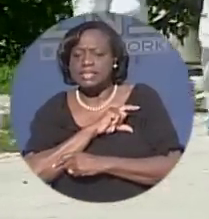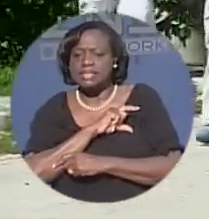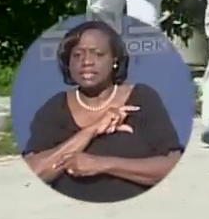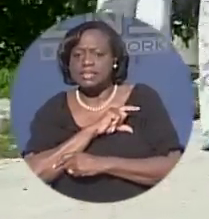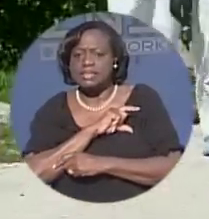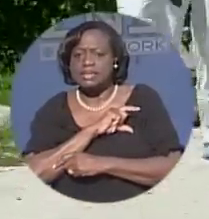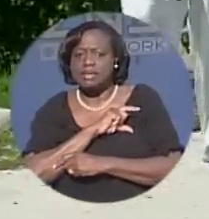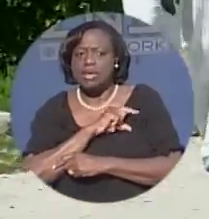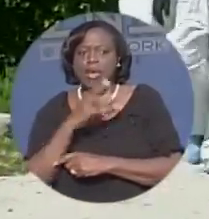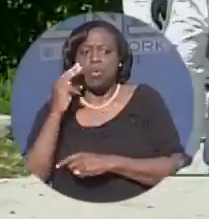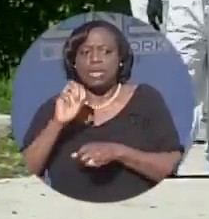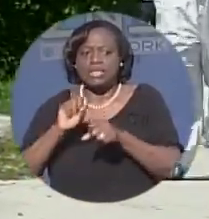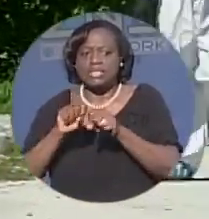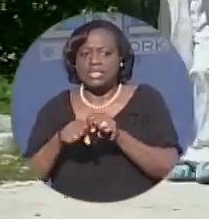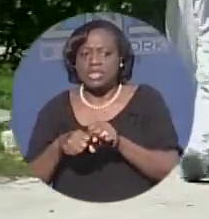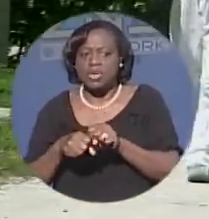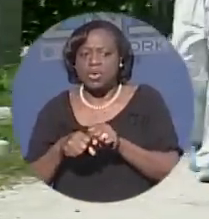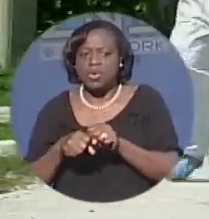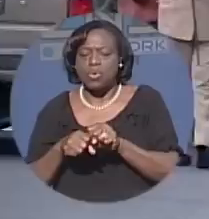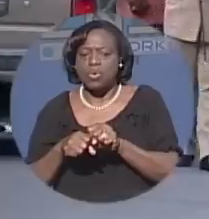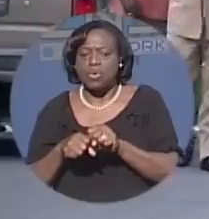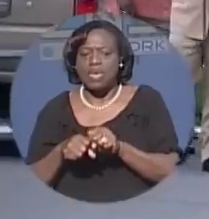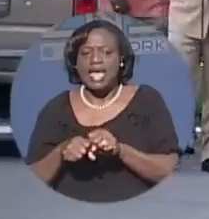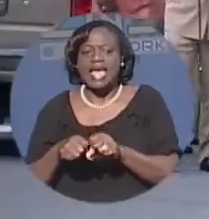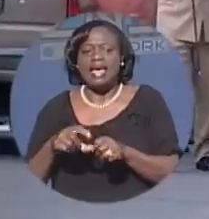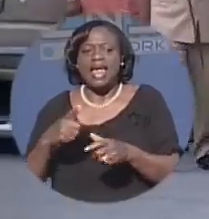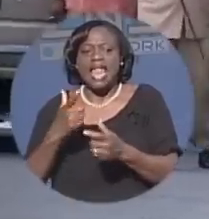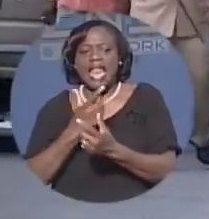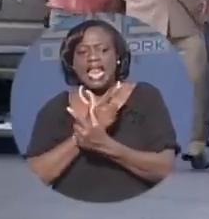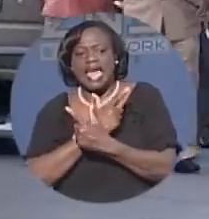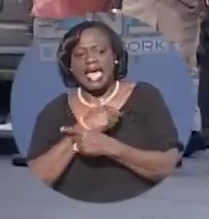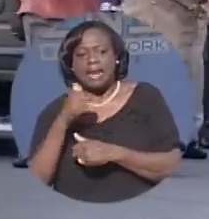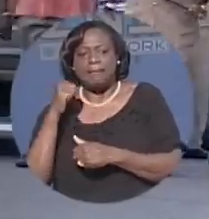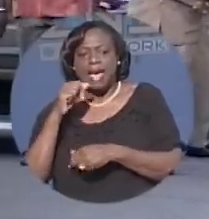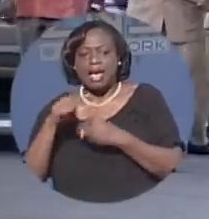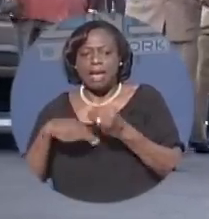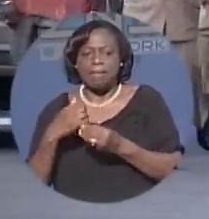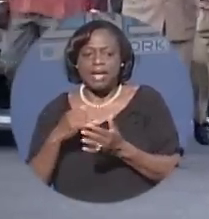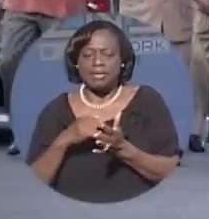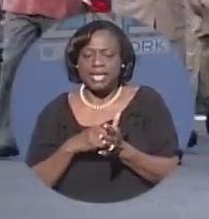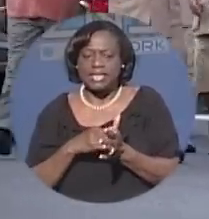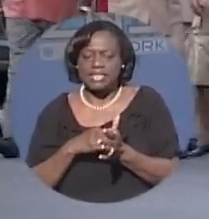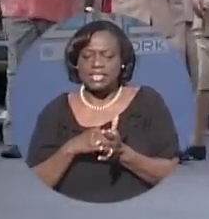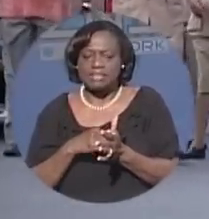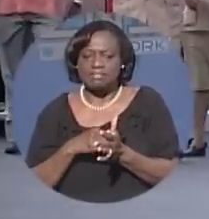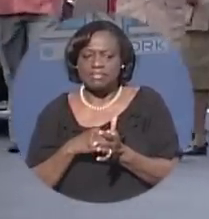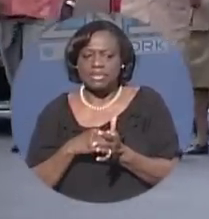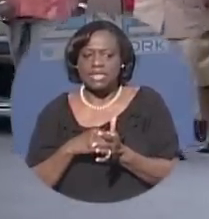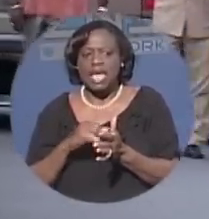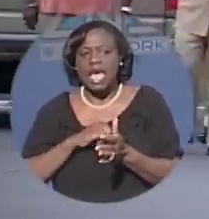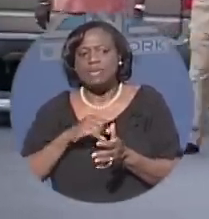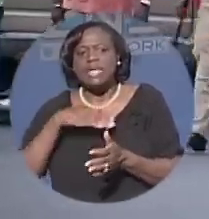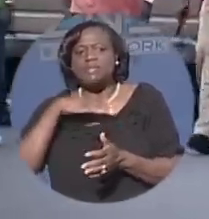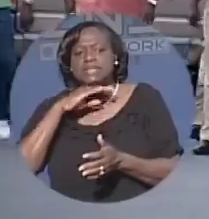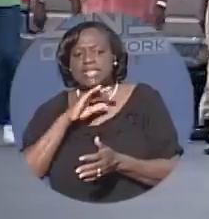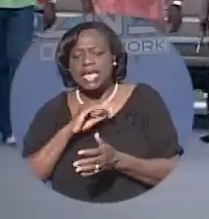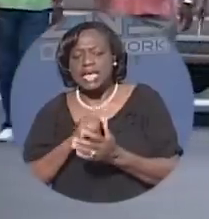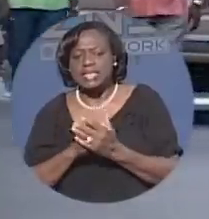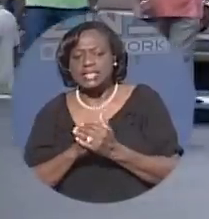that they were so casual and laid back about it, it was upsetting to know that